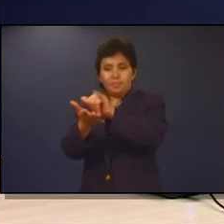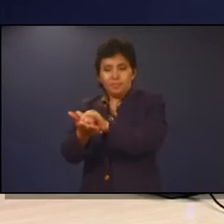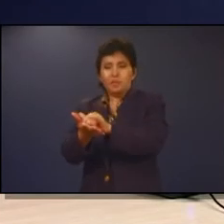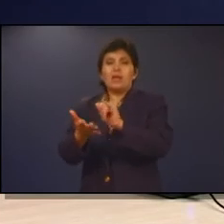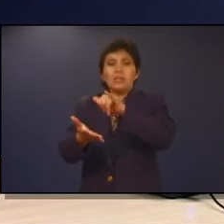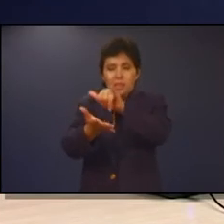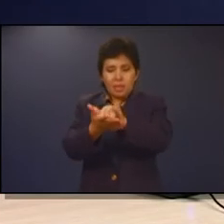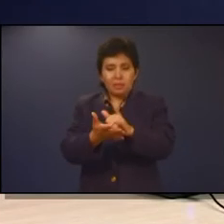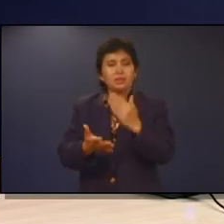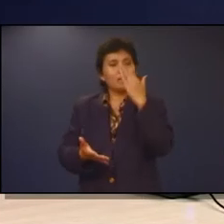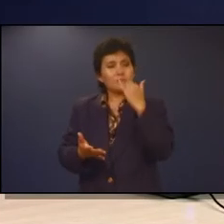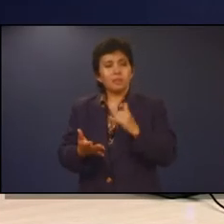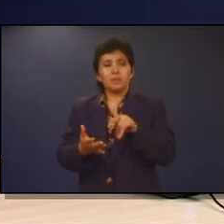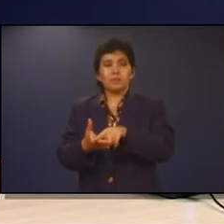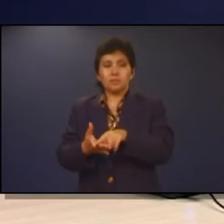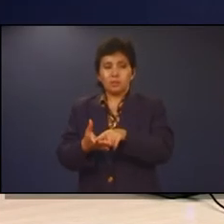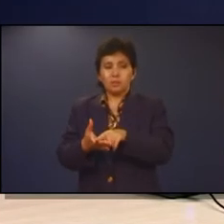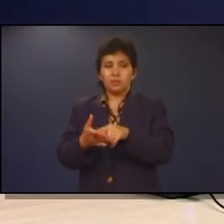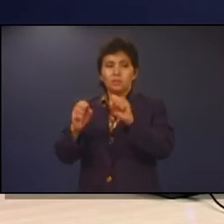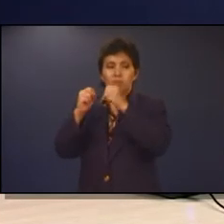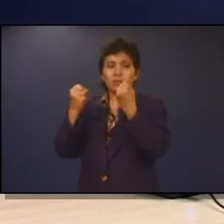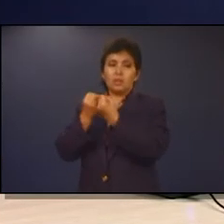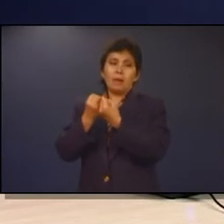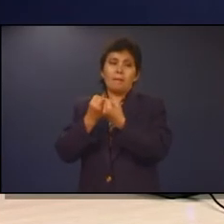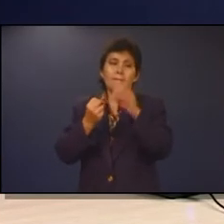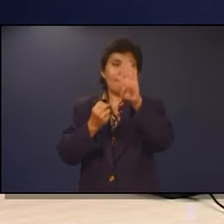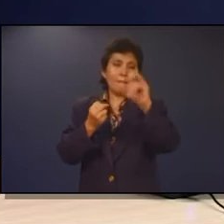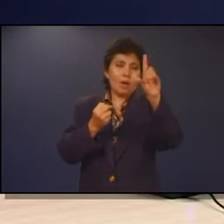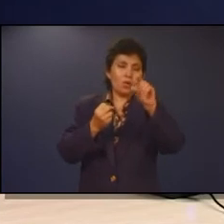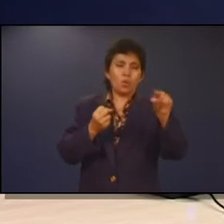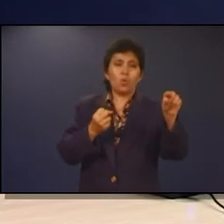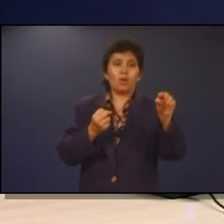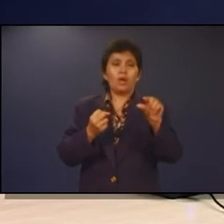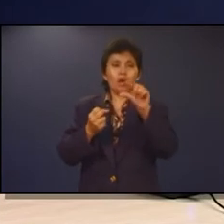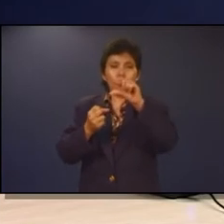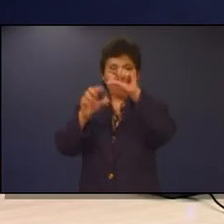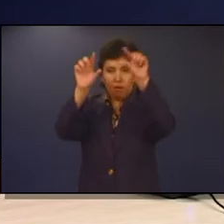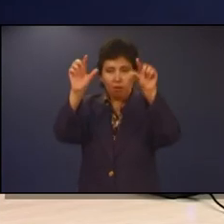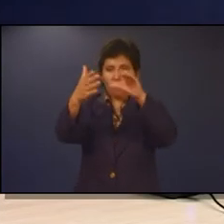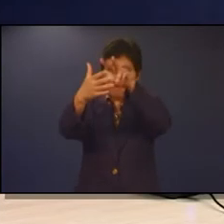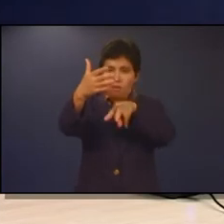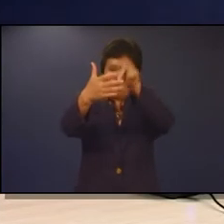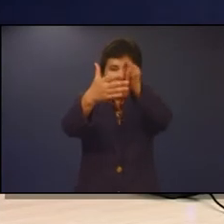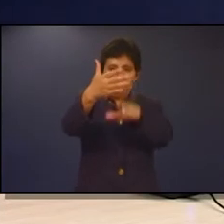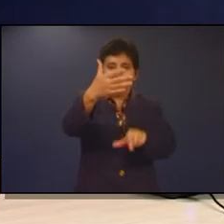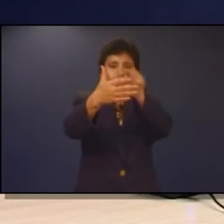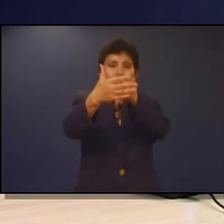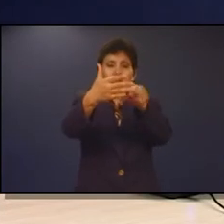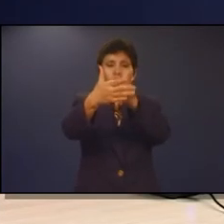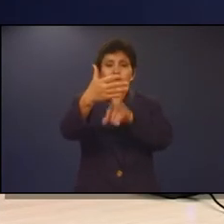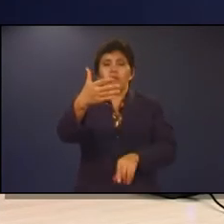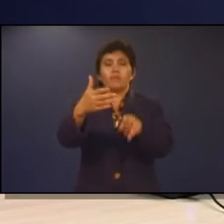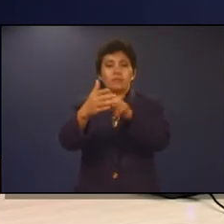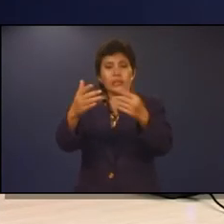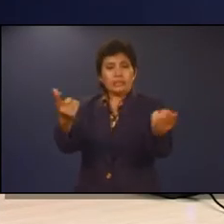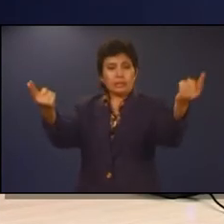covert measures is facial electromyograph, which is the EMG. So you look at different pictures of faces, and then you will come